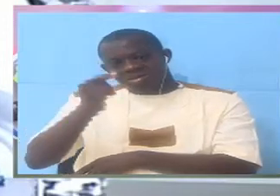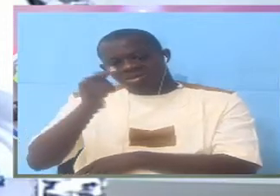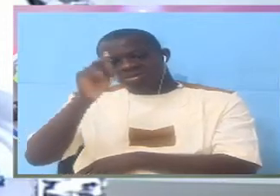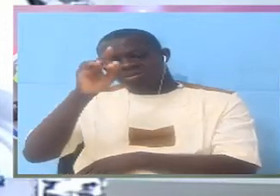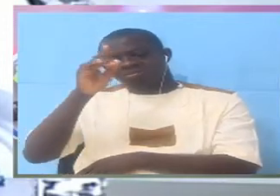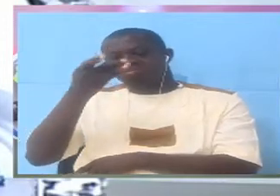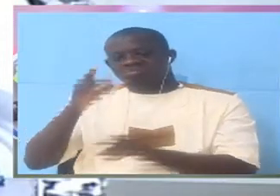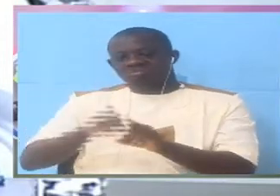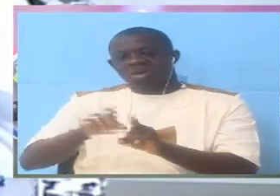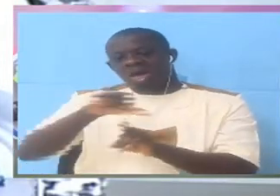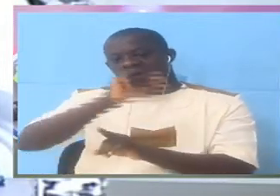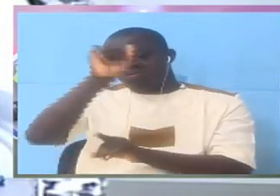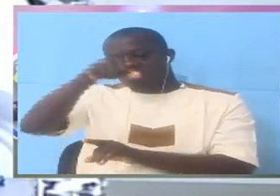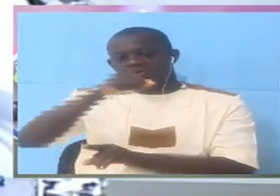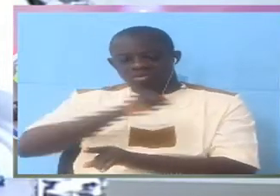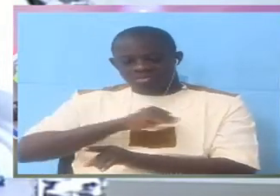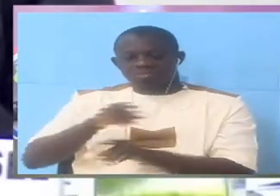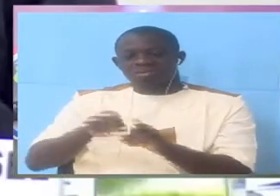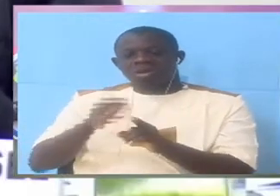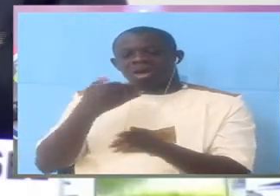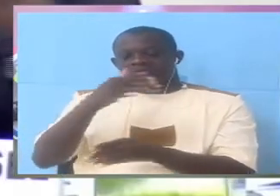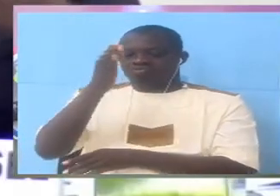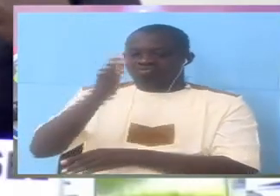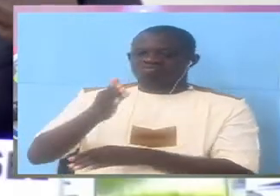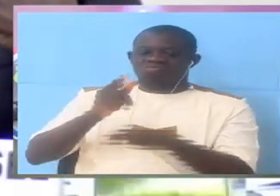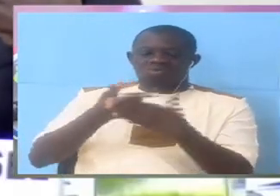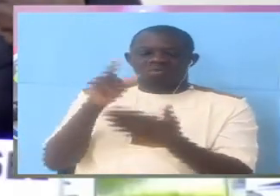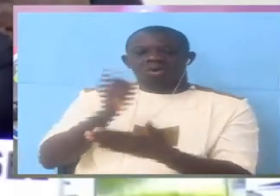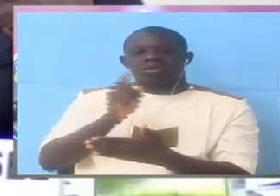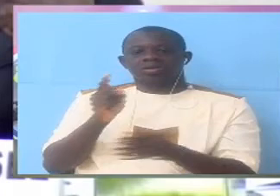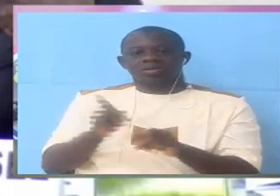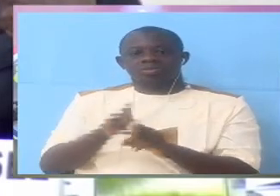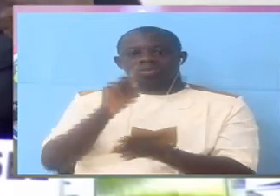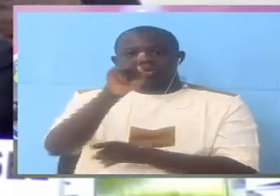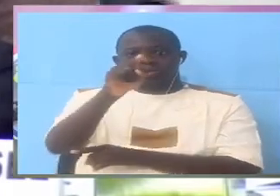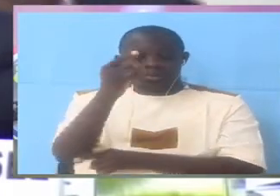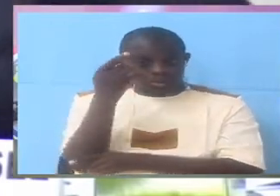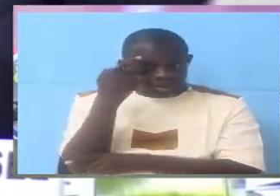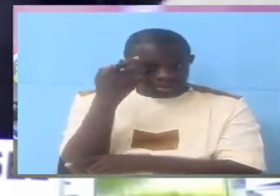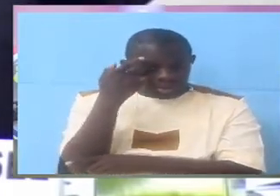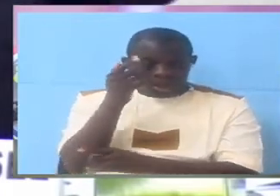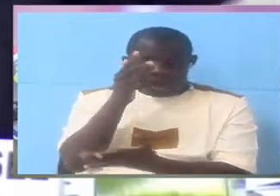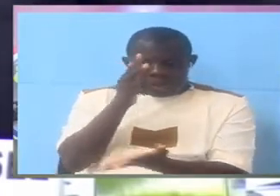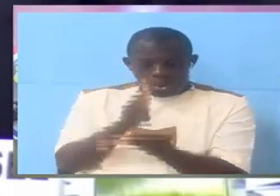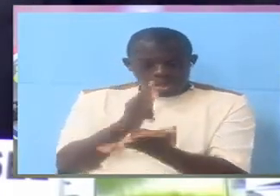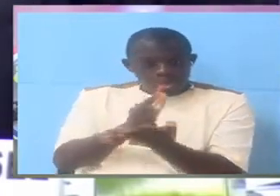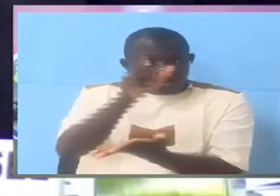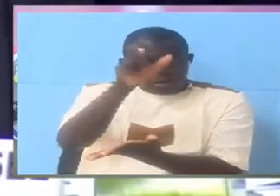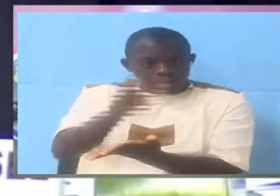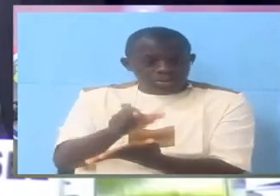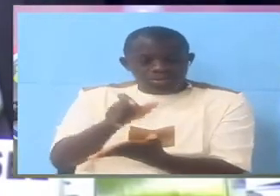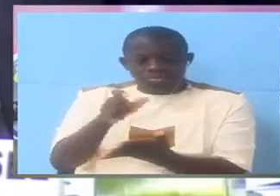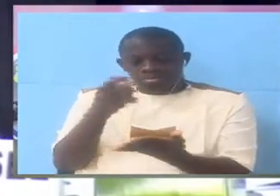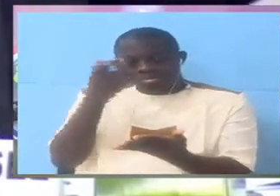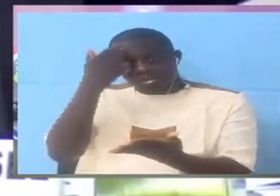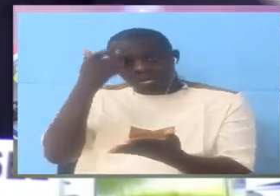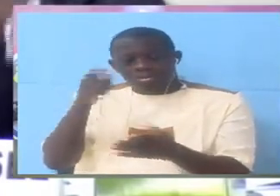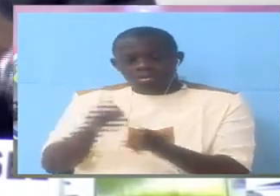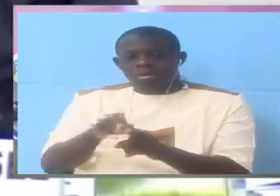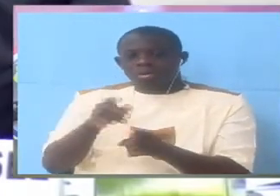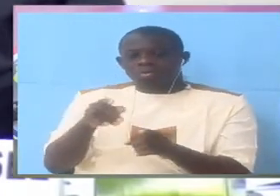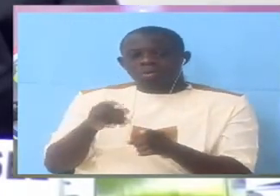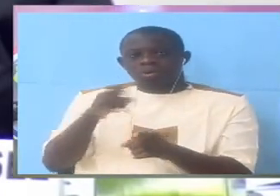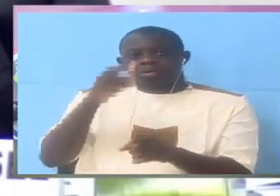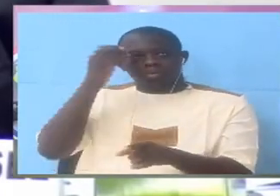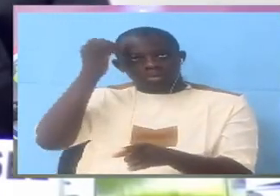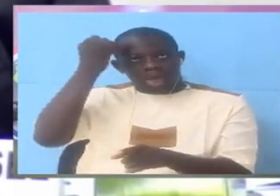Isn't that true? But you think that the witness would just blindly know that he would just plug it from the